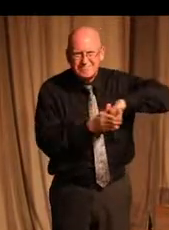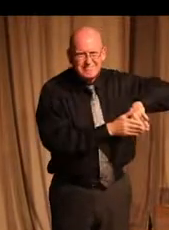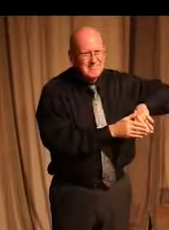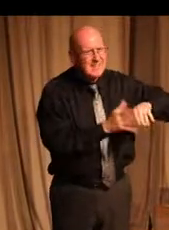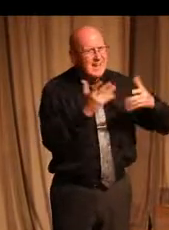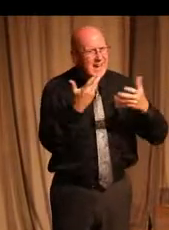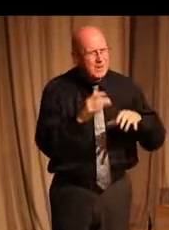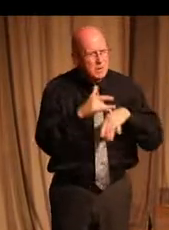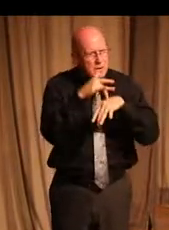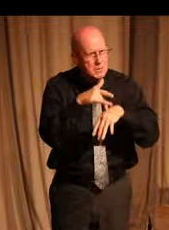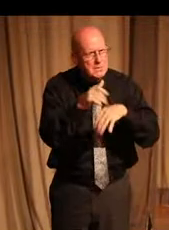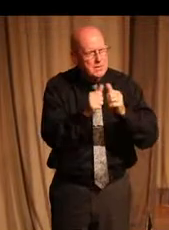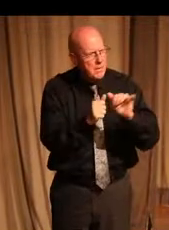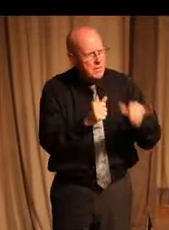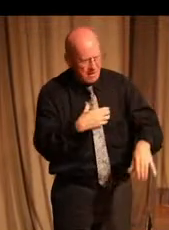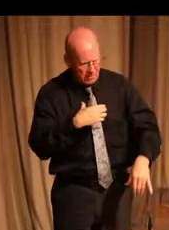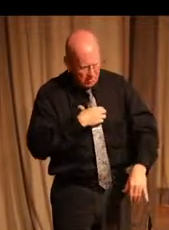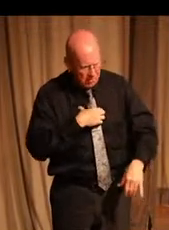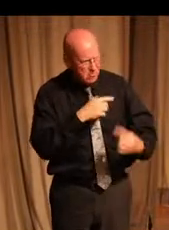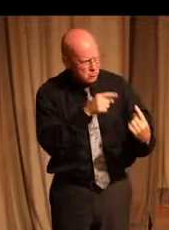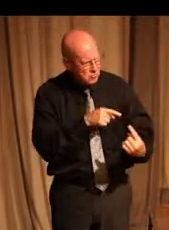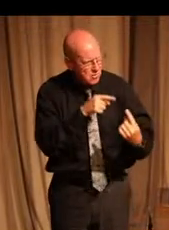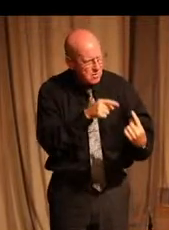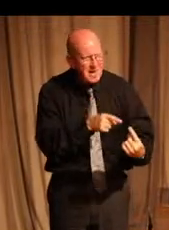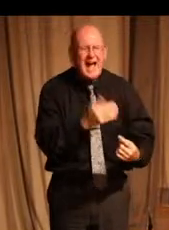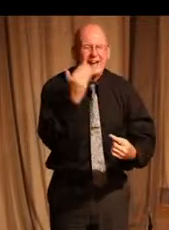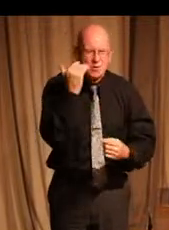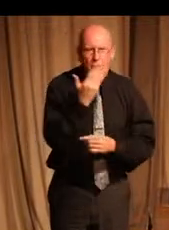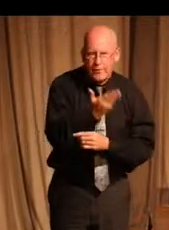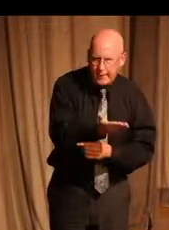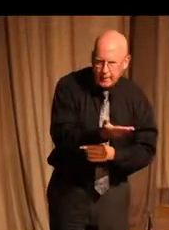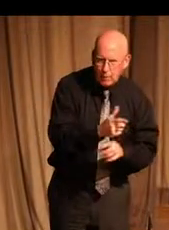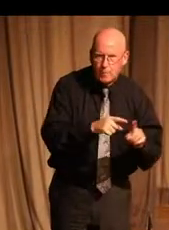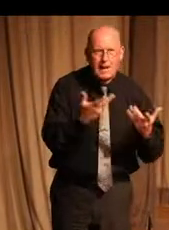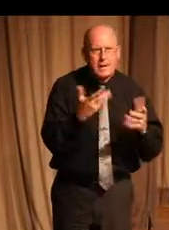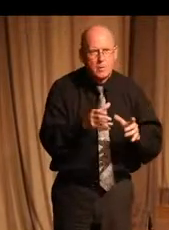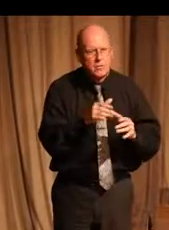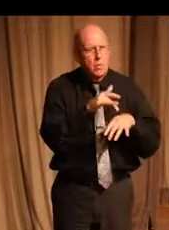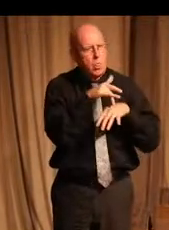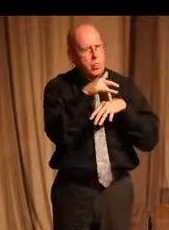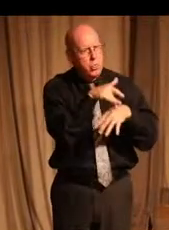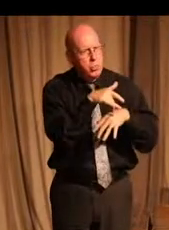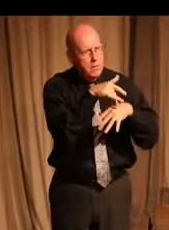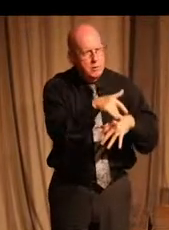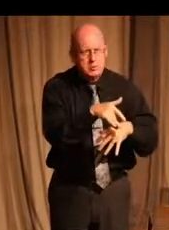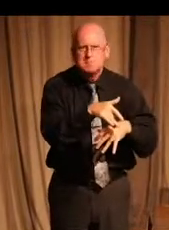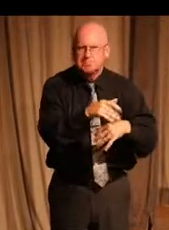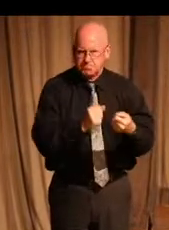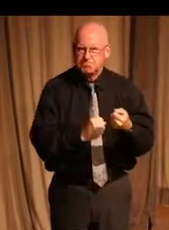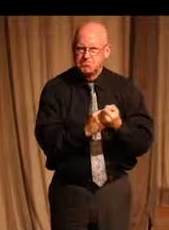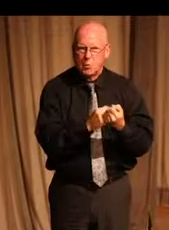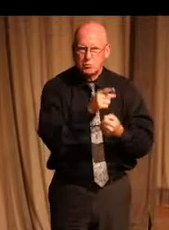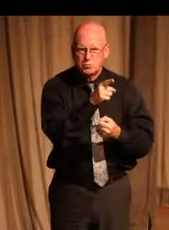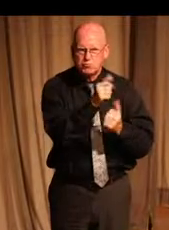to be consumed by that. It's not that it's not there, but I don't want to be consumed by that. So yes, I am absolutely on board with that. I also,